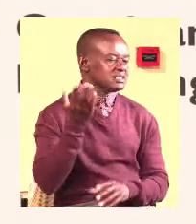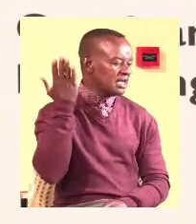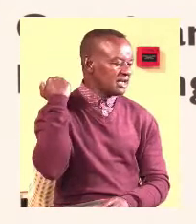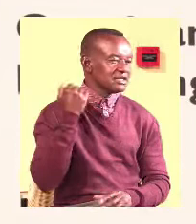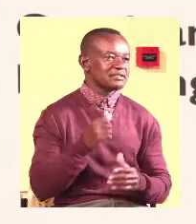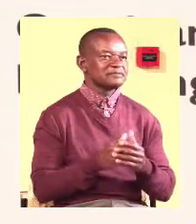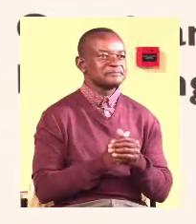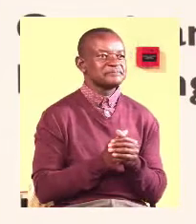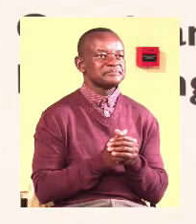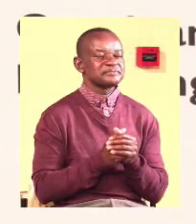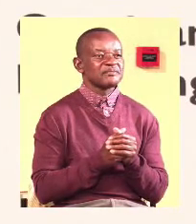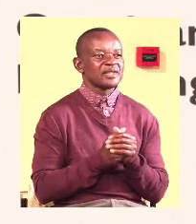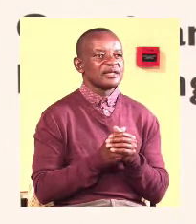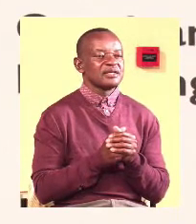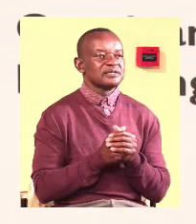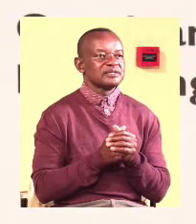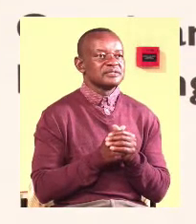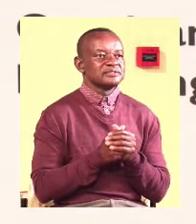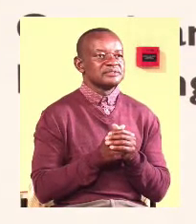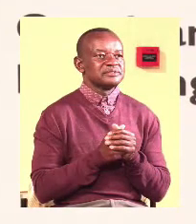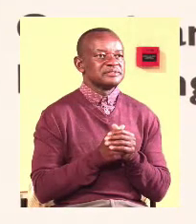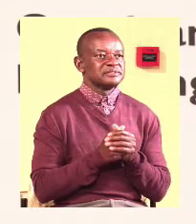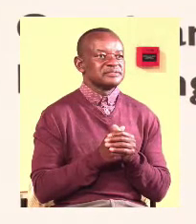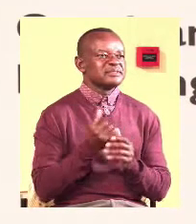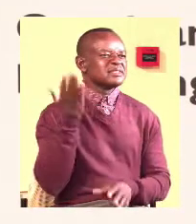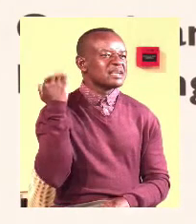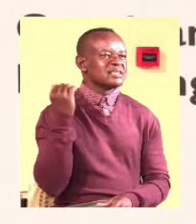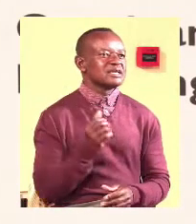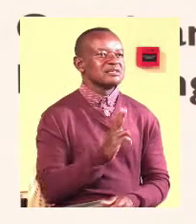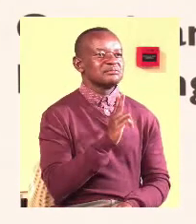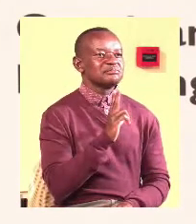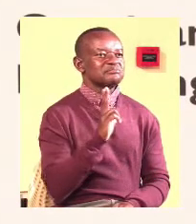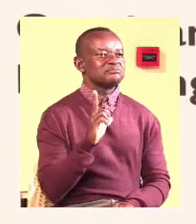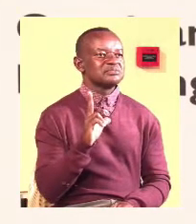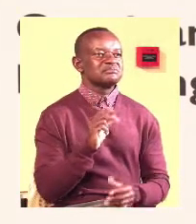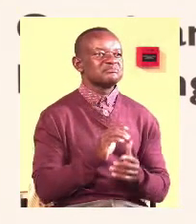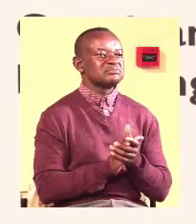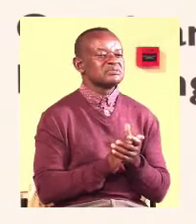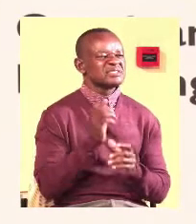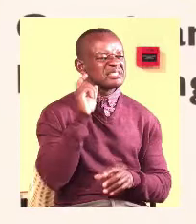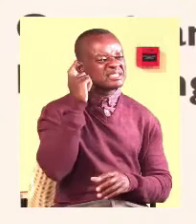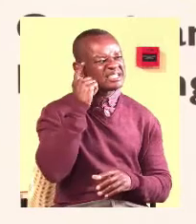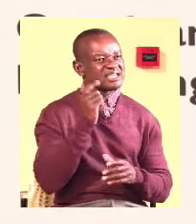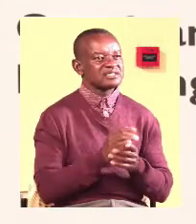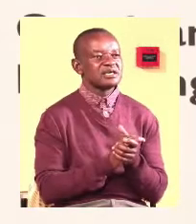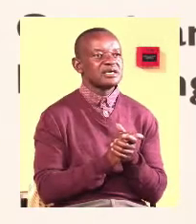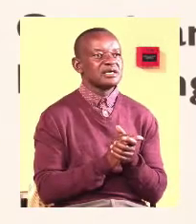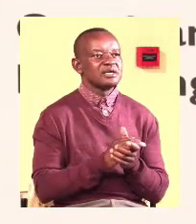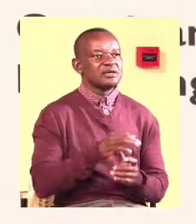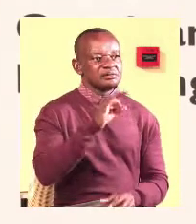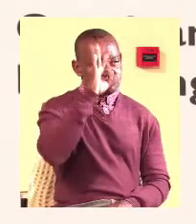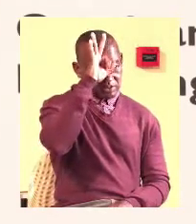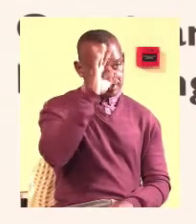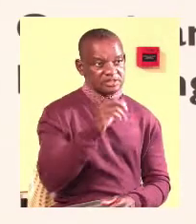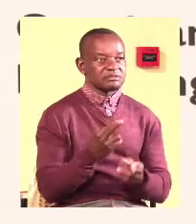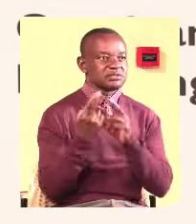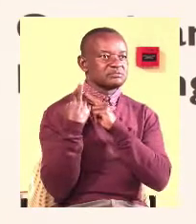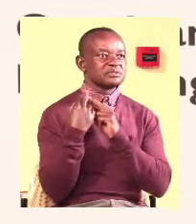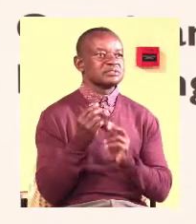was solely the responsibility of men and women in uniform. But as it stands for now, the